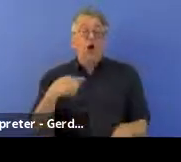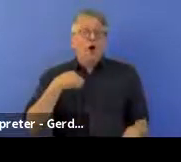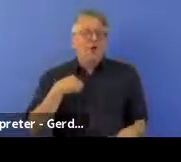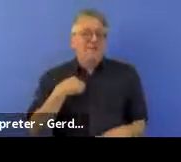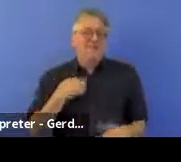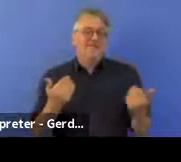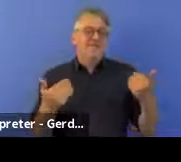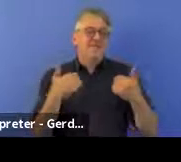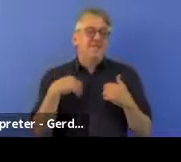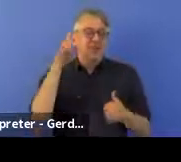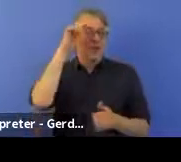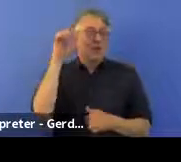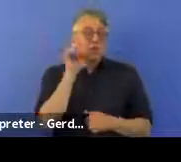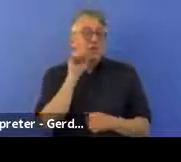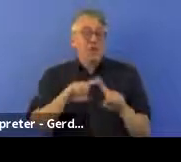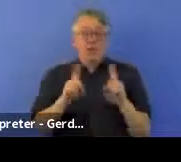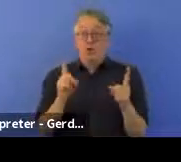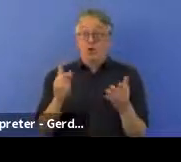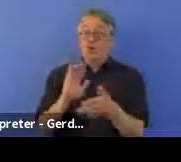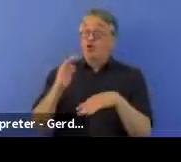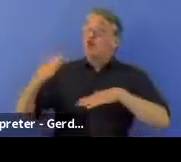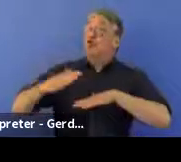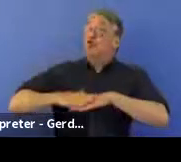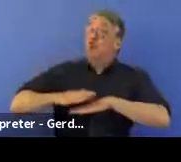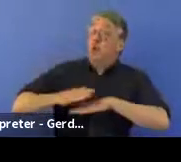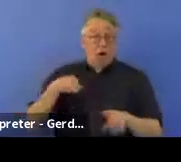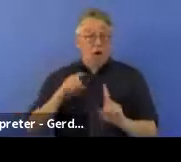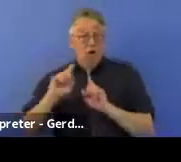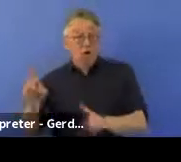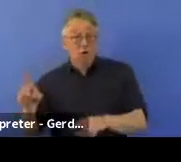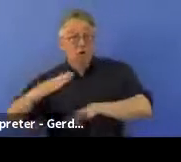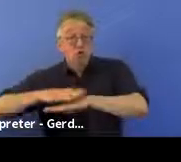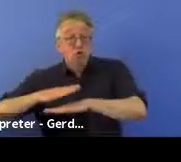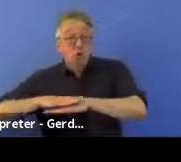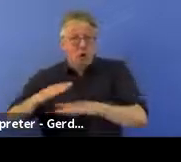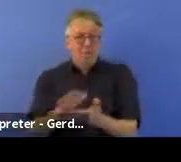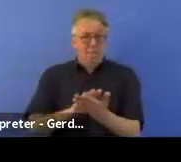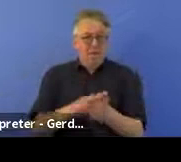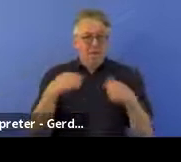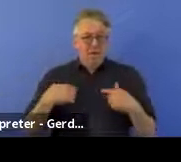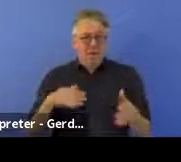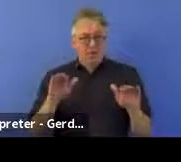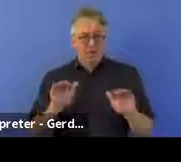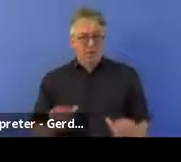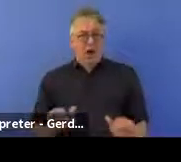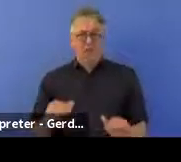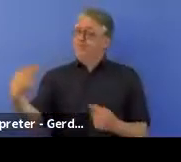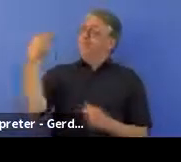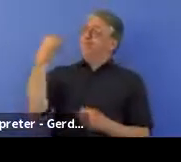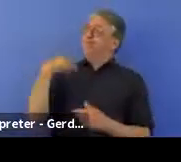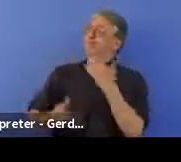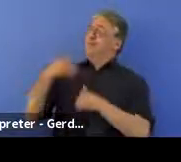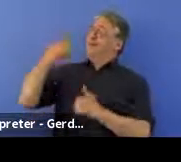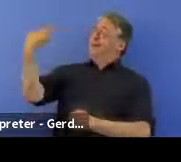me. Going to school meant to me be a normal child, not a child with disabilities only, and not a